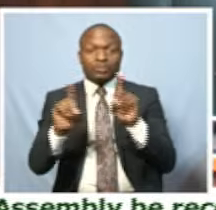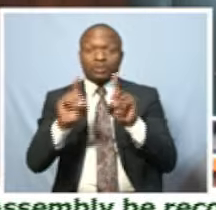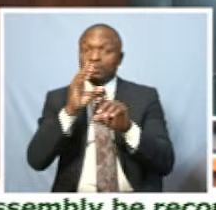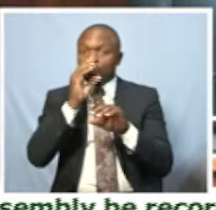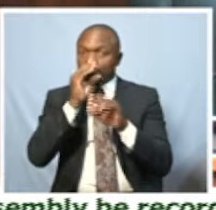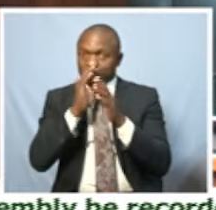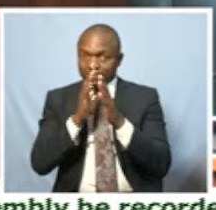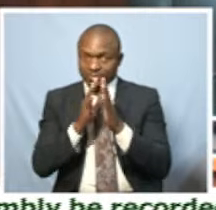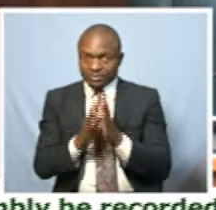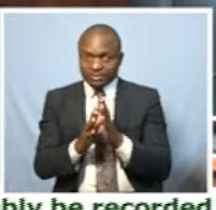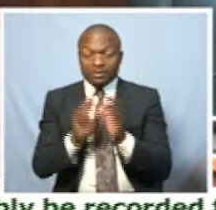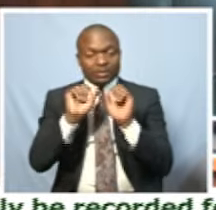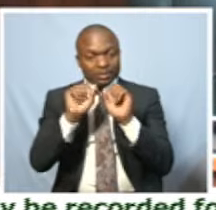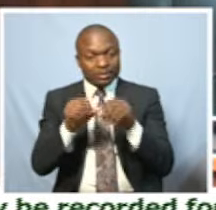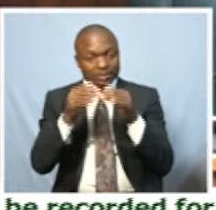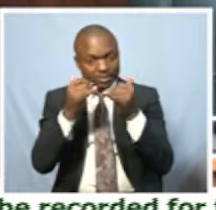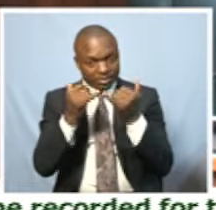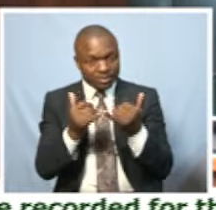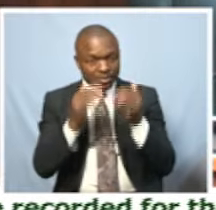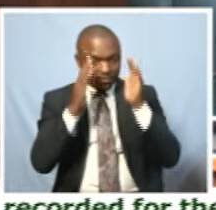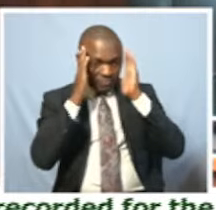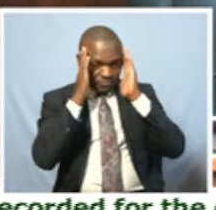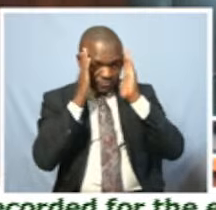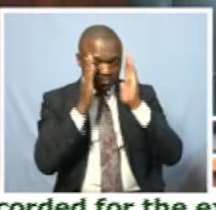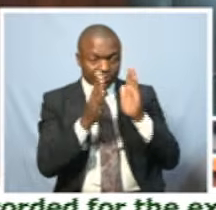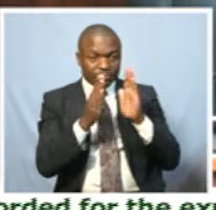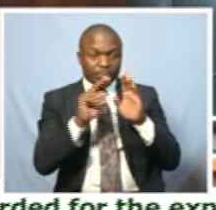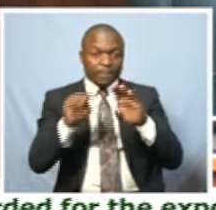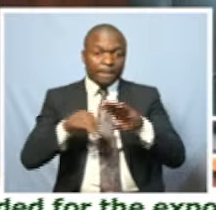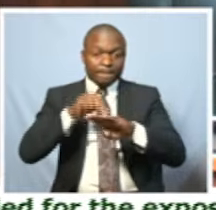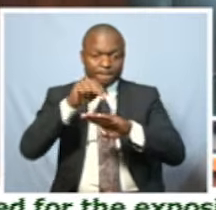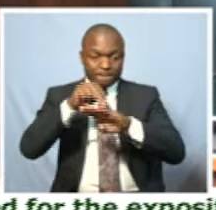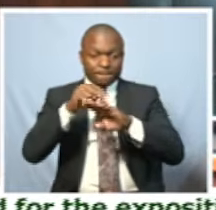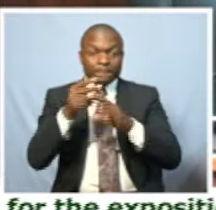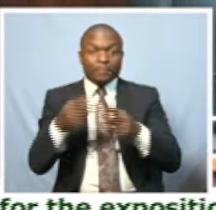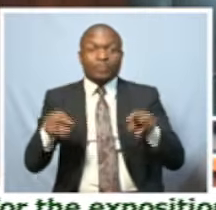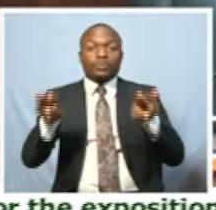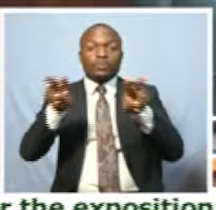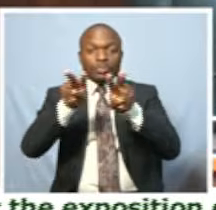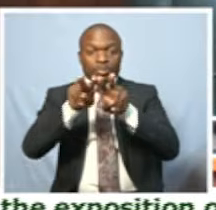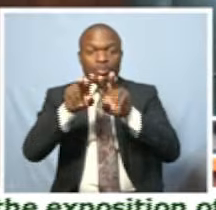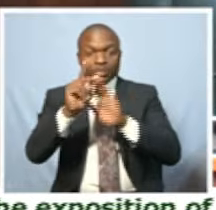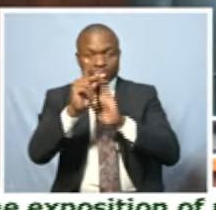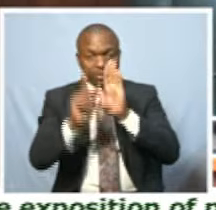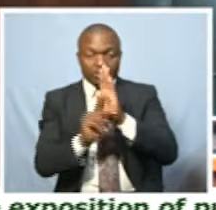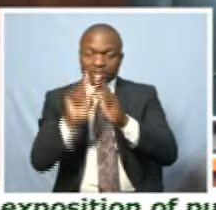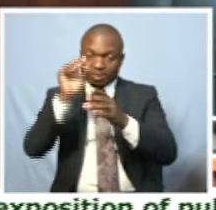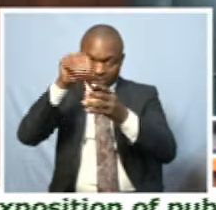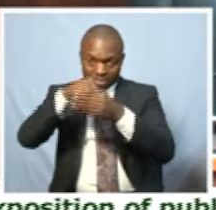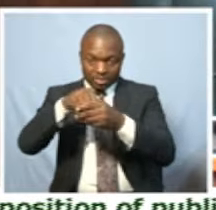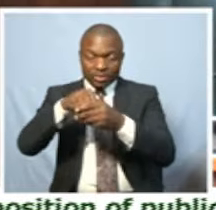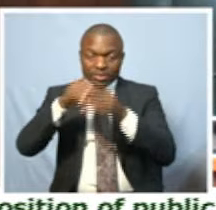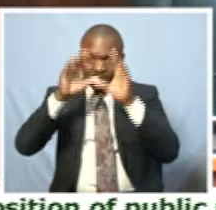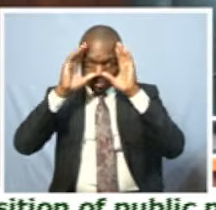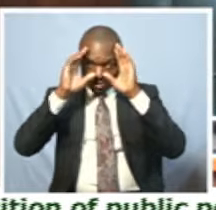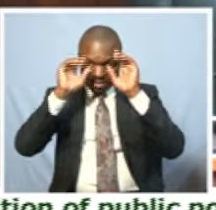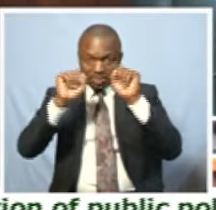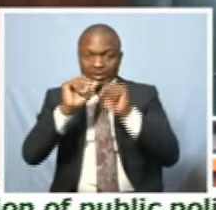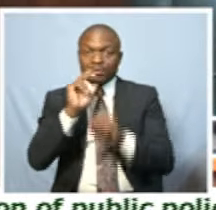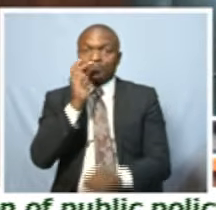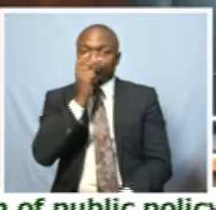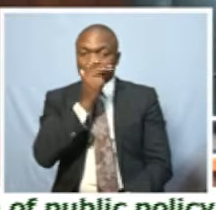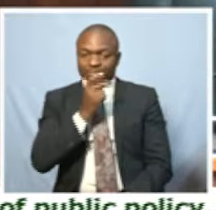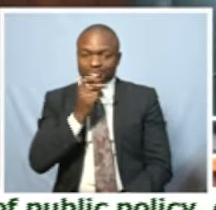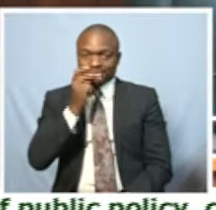Mr. Speaker, let me now turn to the national value and the principles contained in the President's